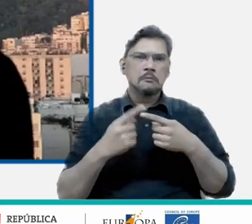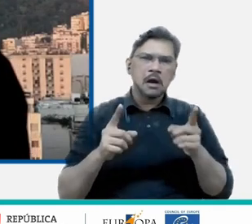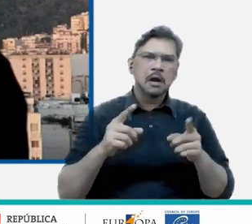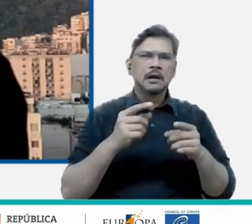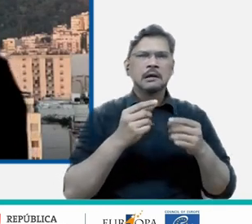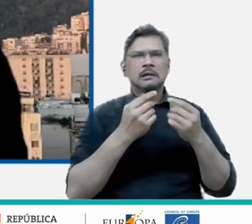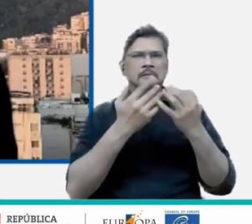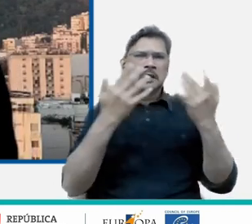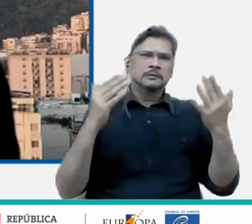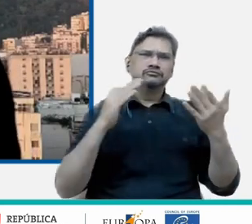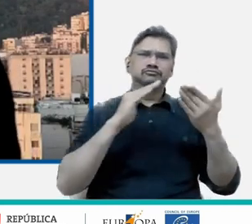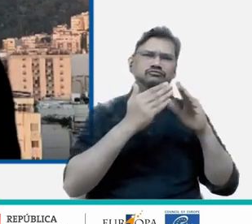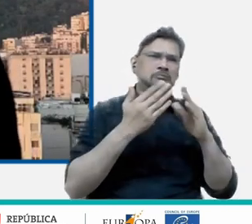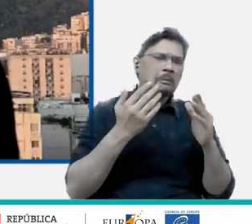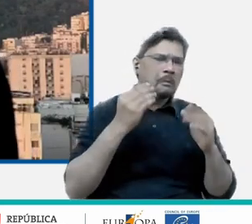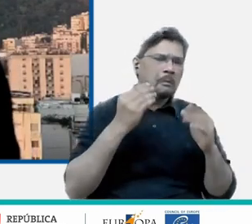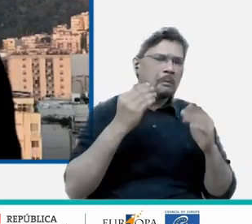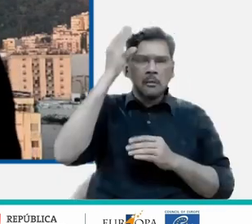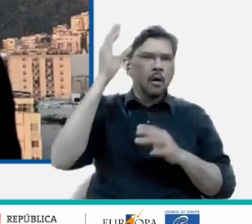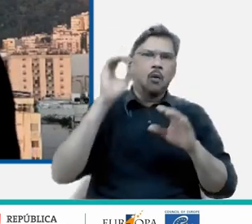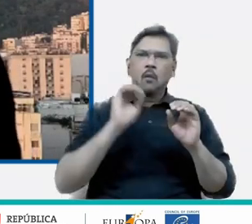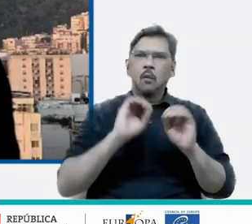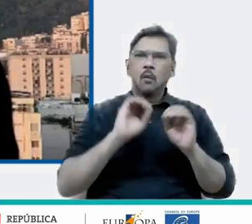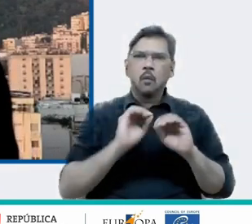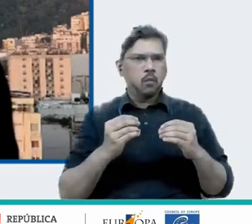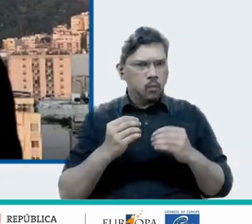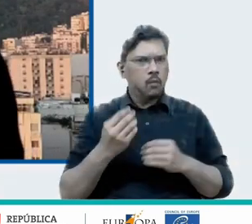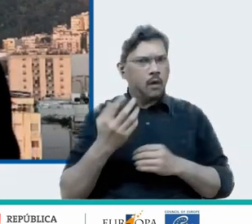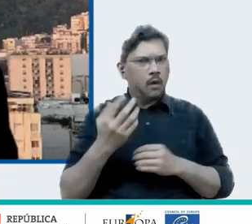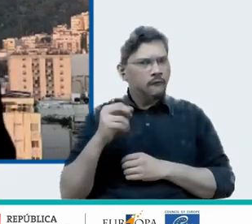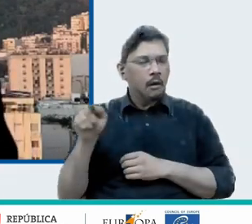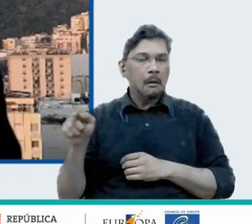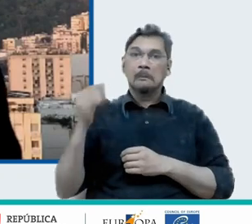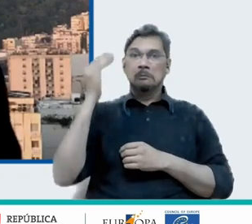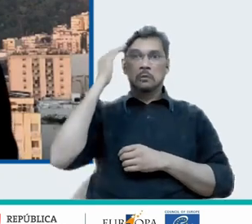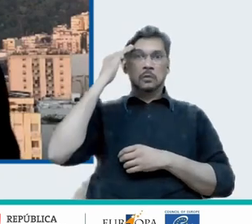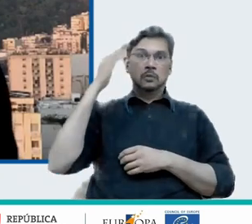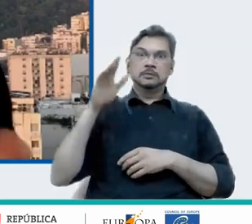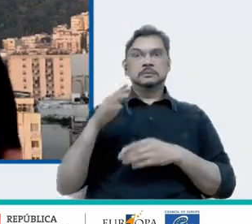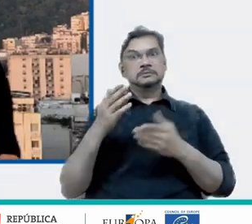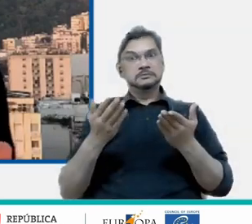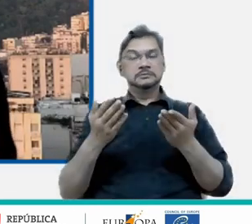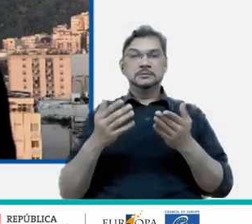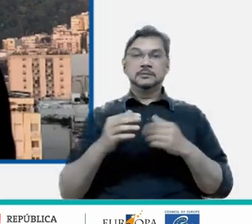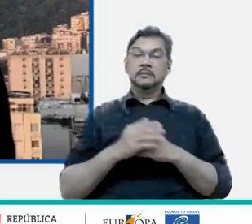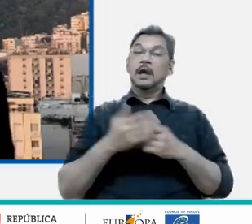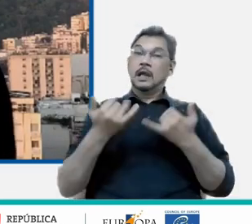capacity or the enabling policy and regulatory environment to utilize such instruments. So what I wanted to talk to you about in